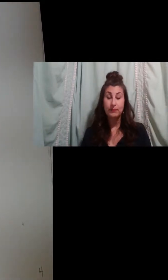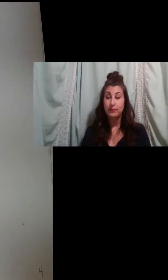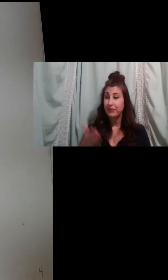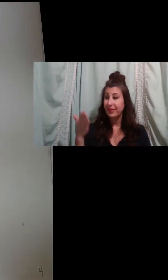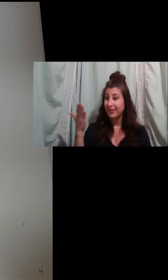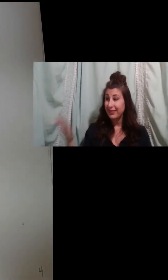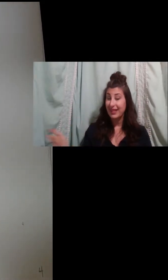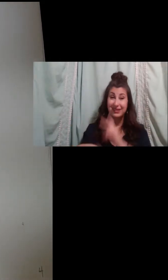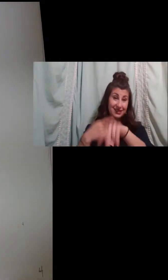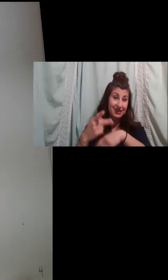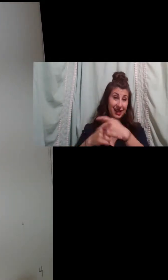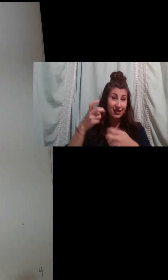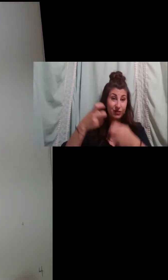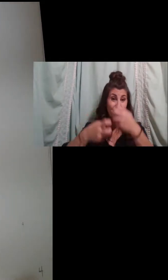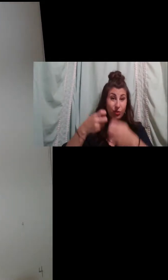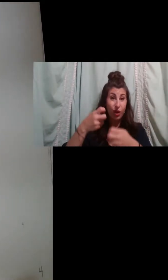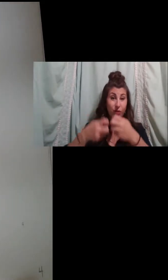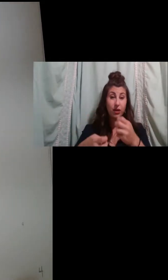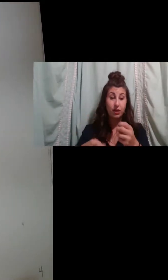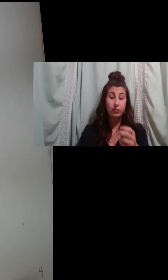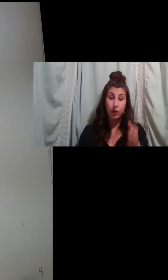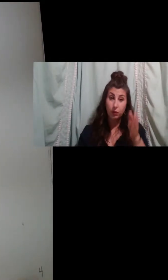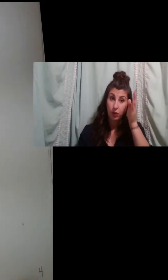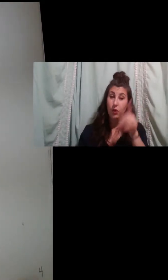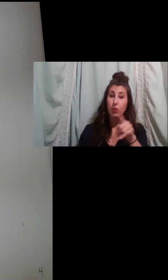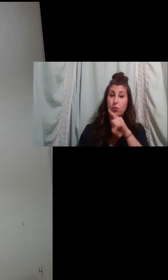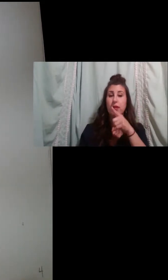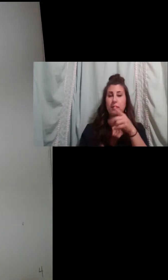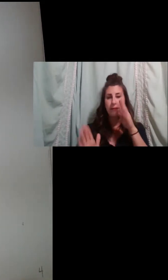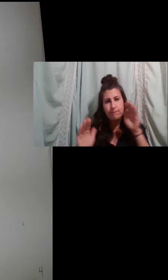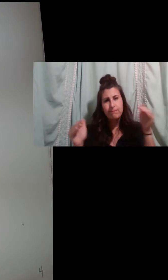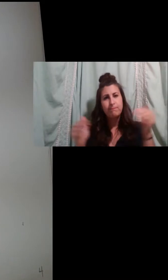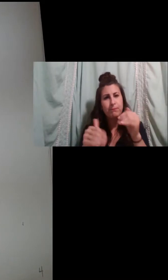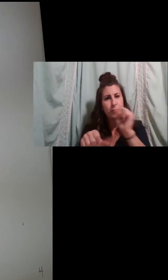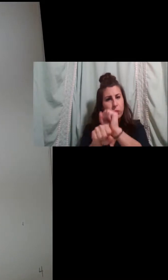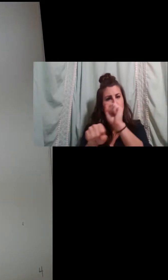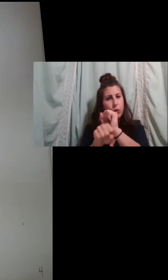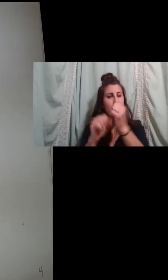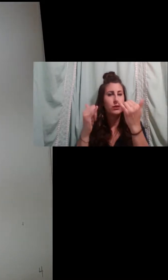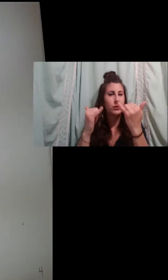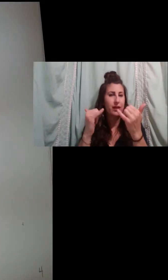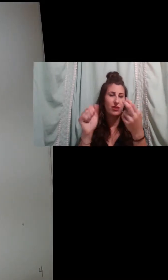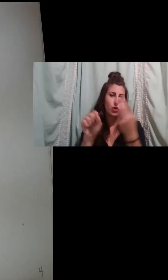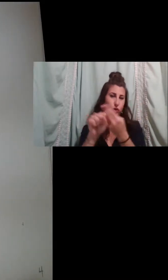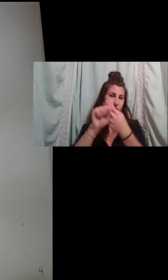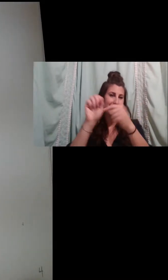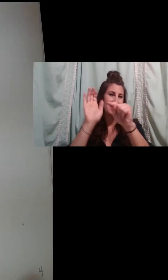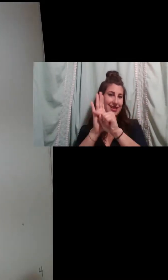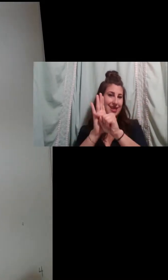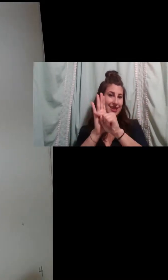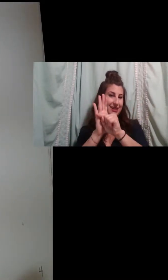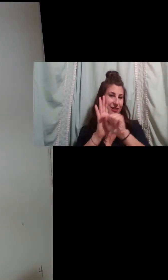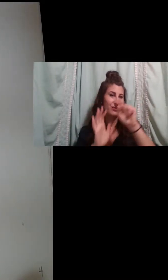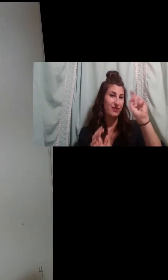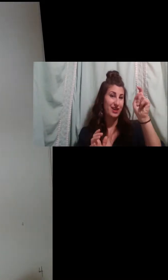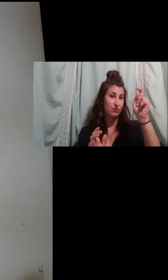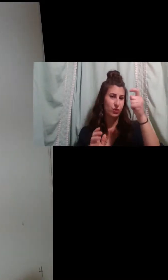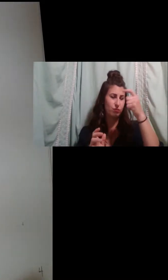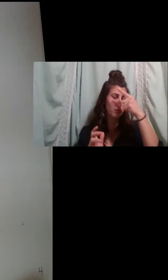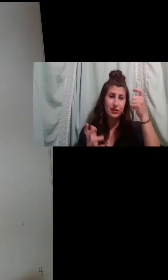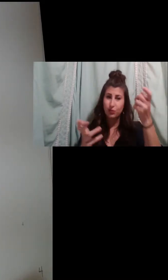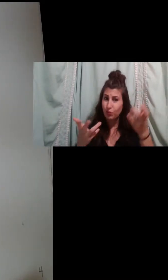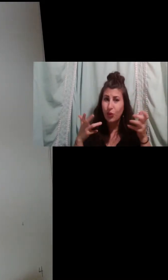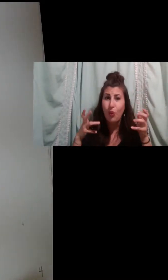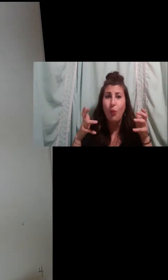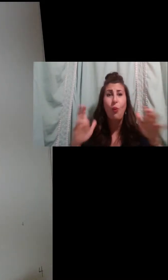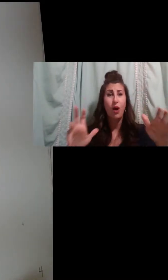All right, this is the type of problem that we're going to be working with today with a negative exponent, because we don't want it as a negative.